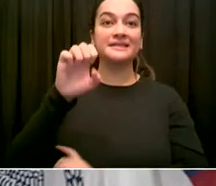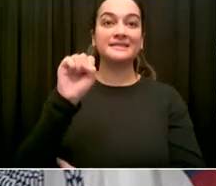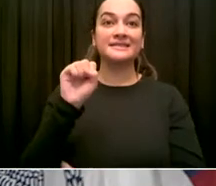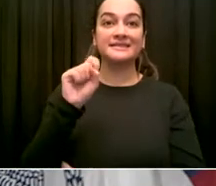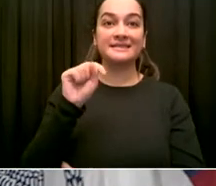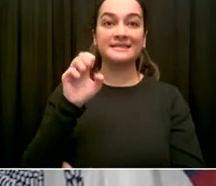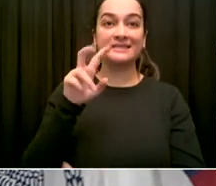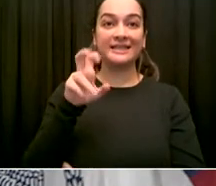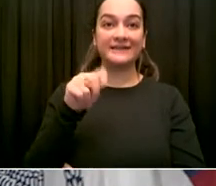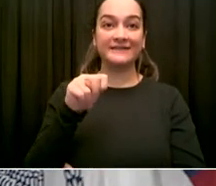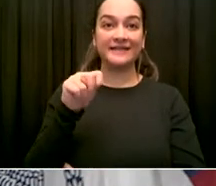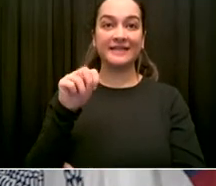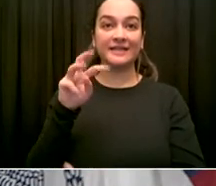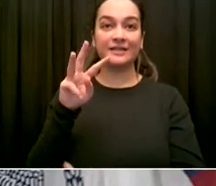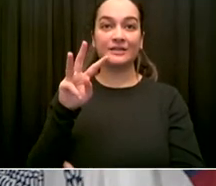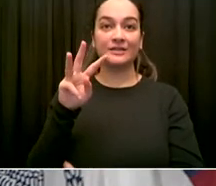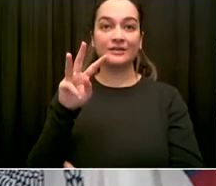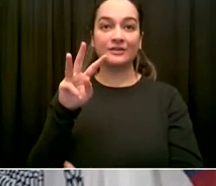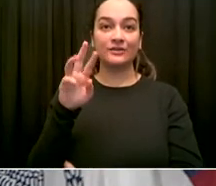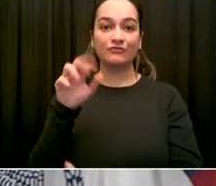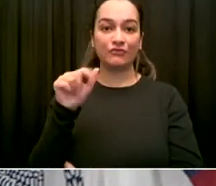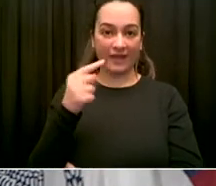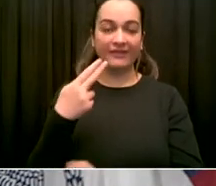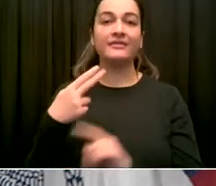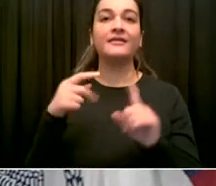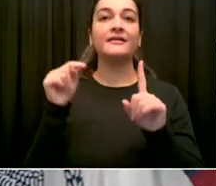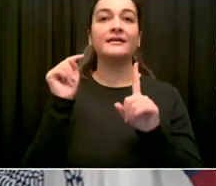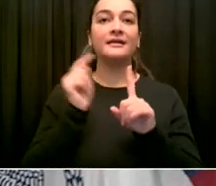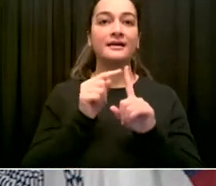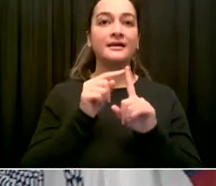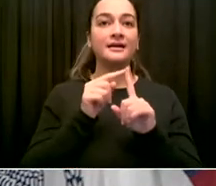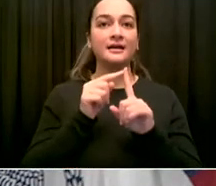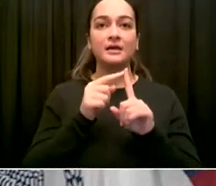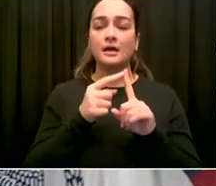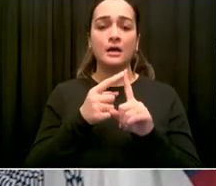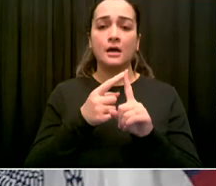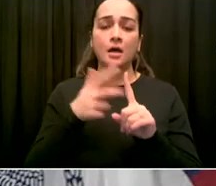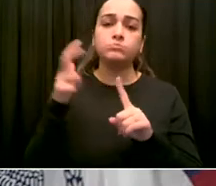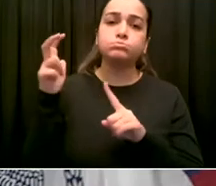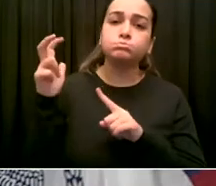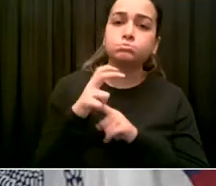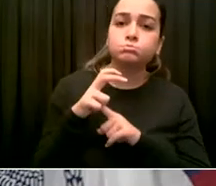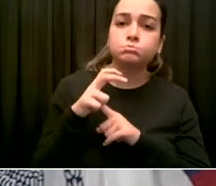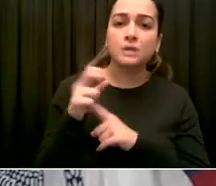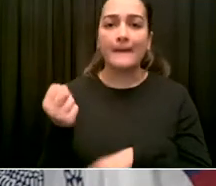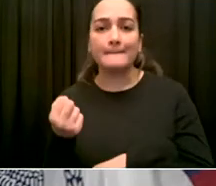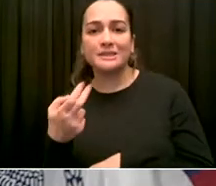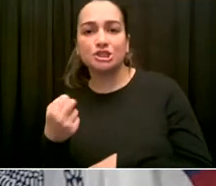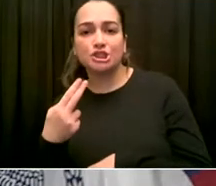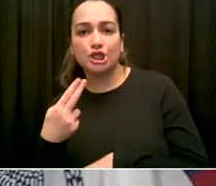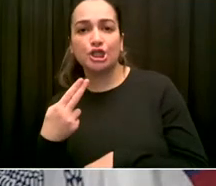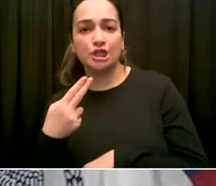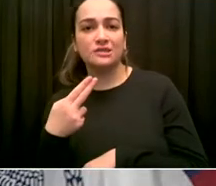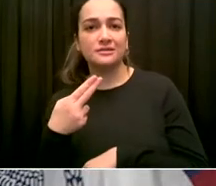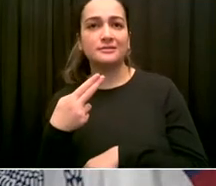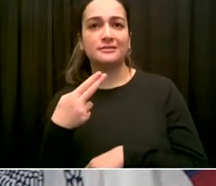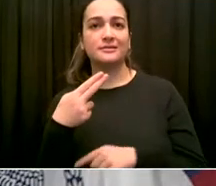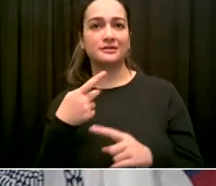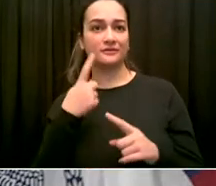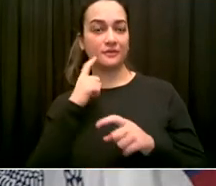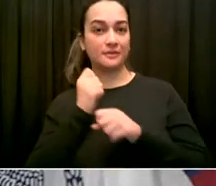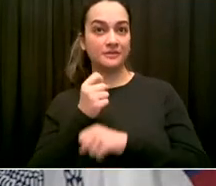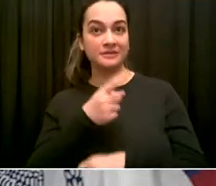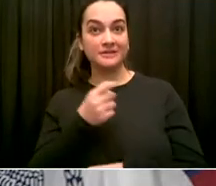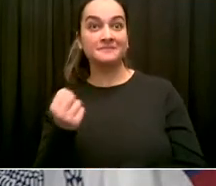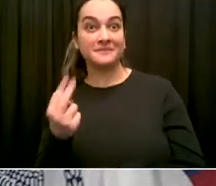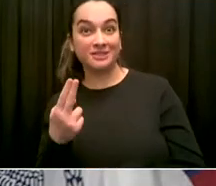an all-star caliber season. They sent him in inexplicably as a pinch runner. And he injured his knee, and he's